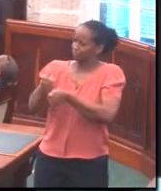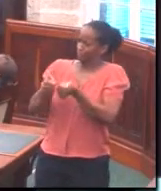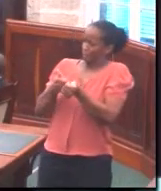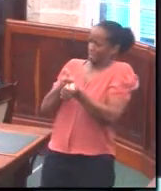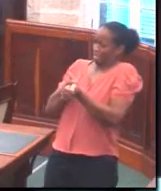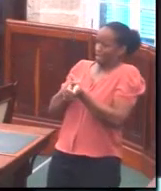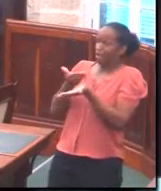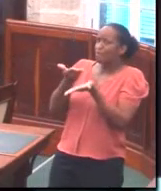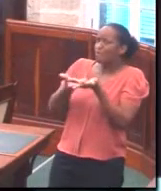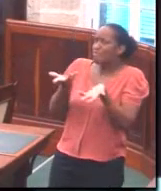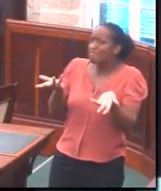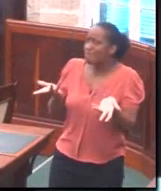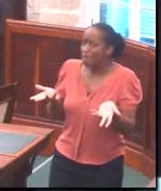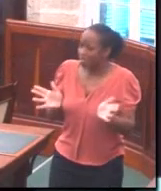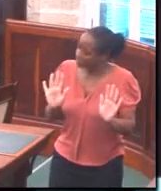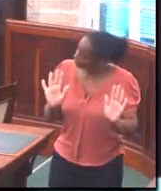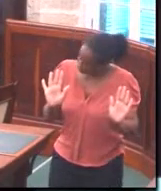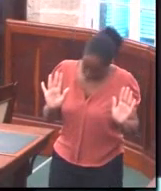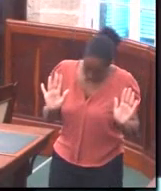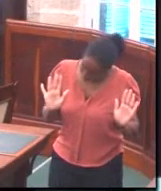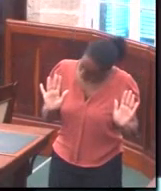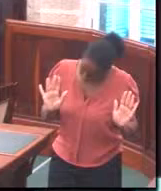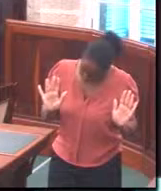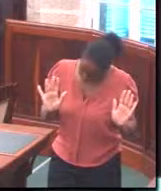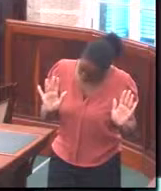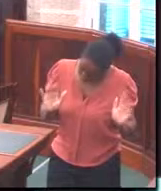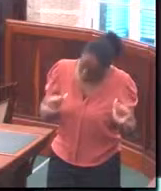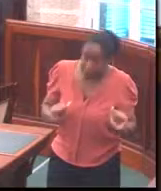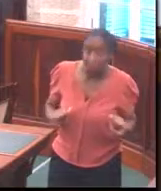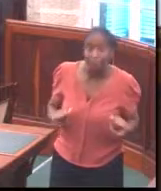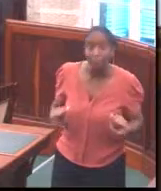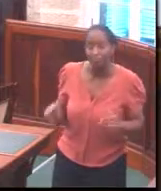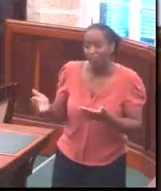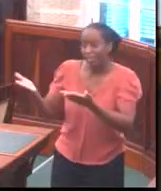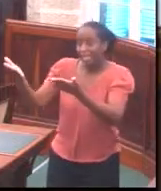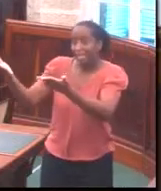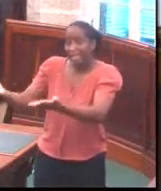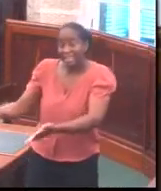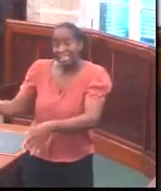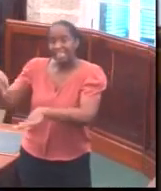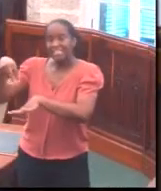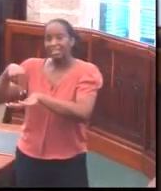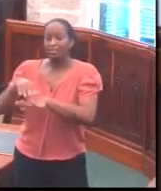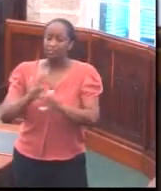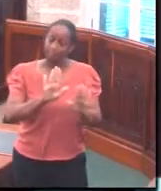Continue, please. the gentleman got from his seat? Honourable Member,